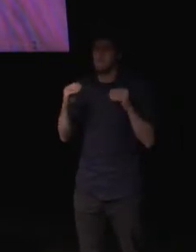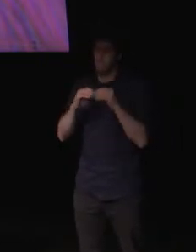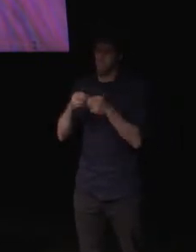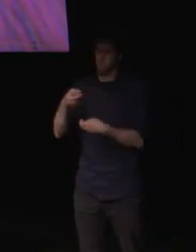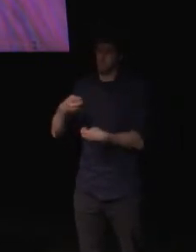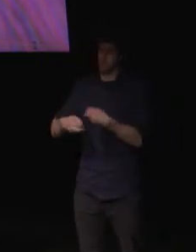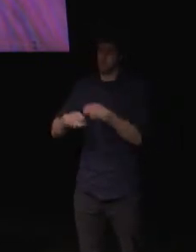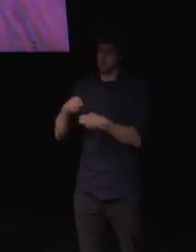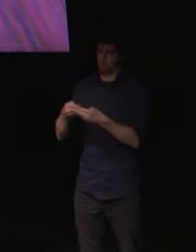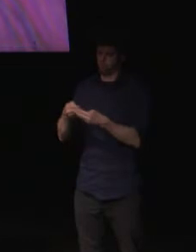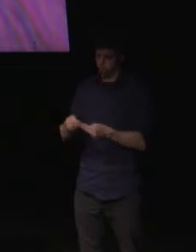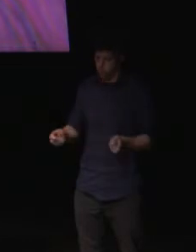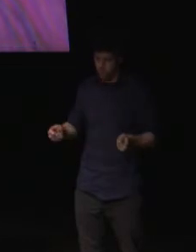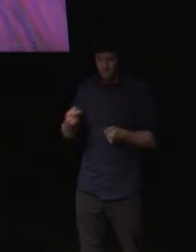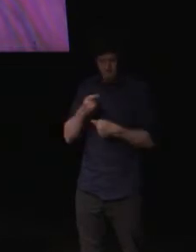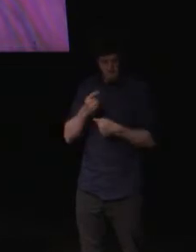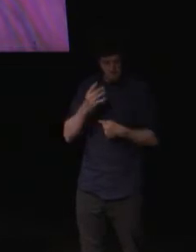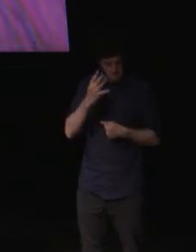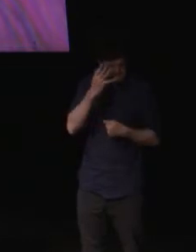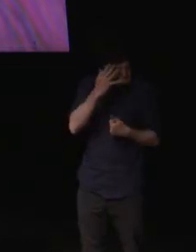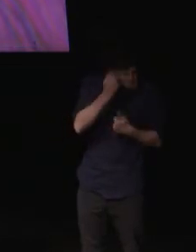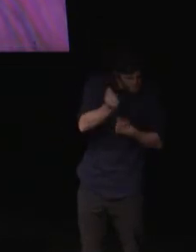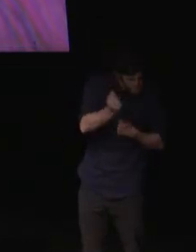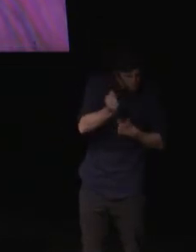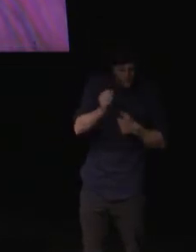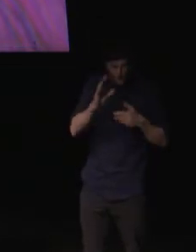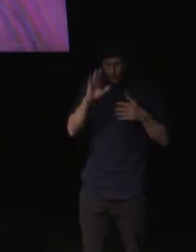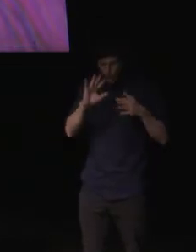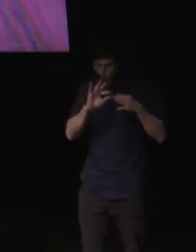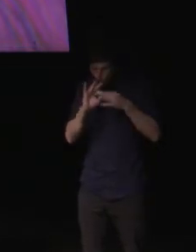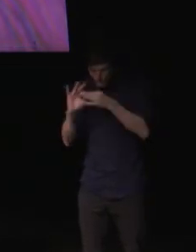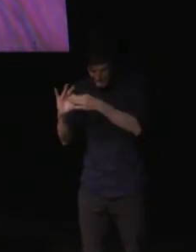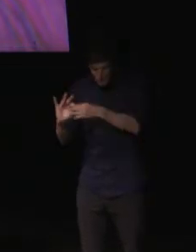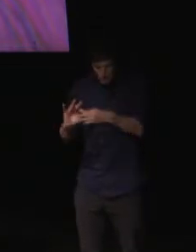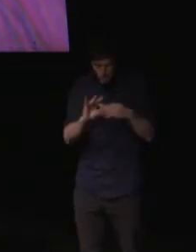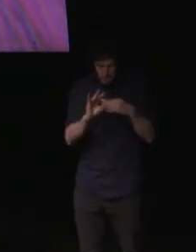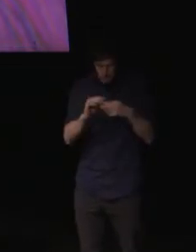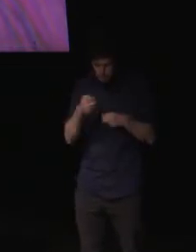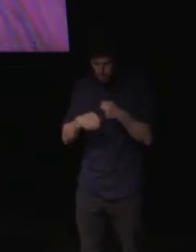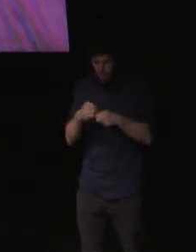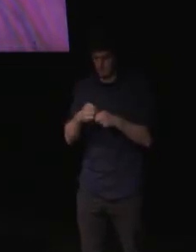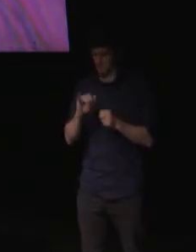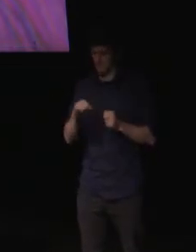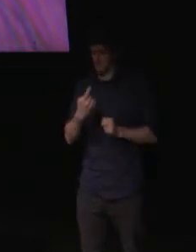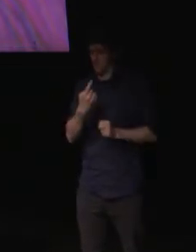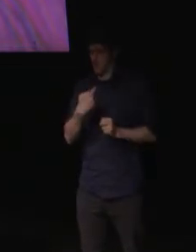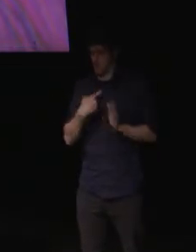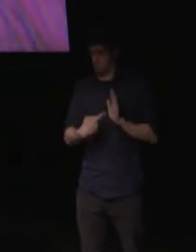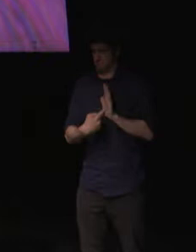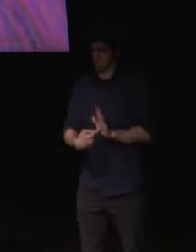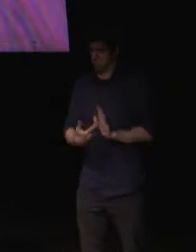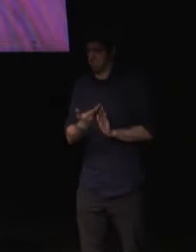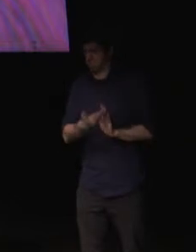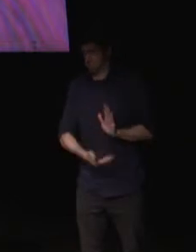they're having like memory and coordination issues, this is the one that I typically kind of like have them do. So go ahead and push start,